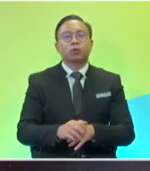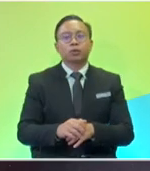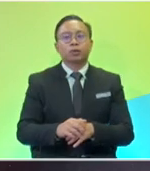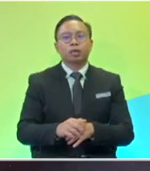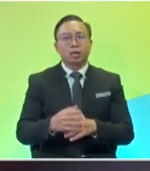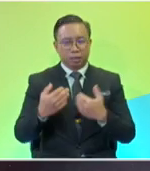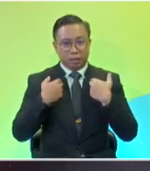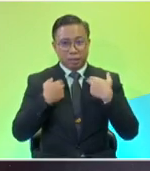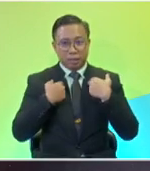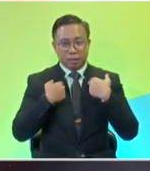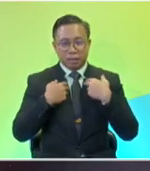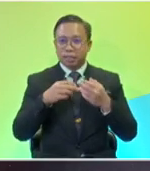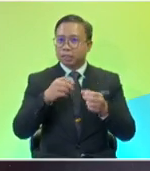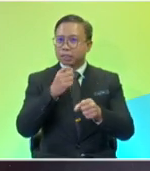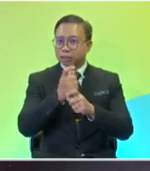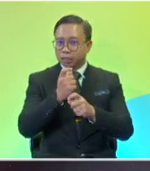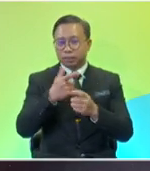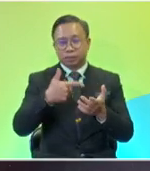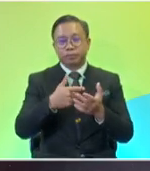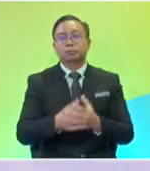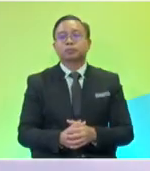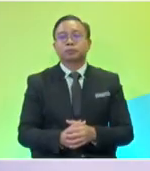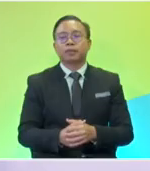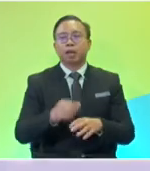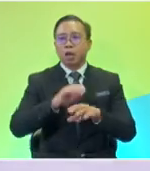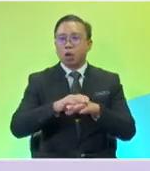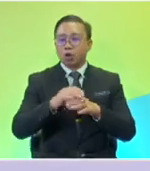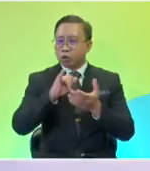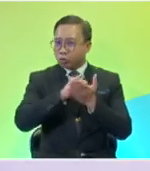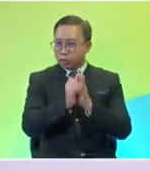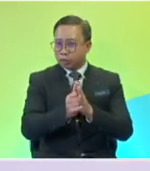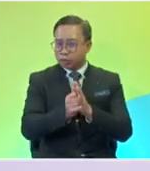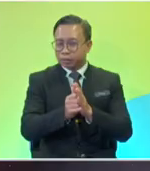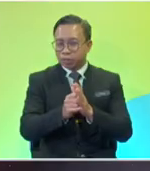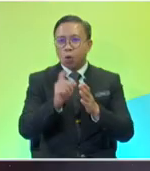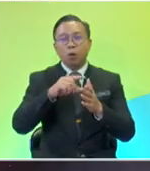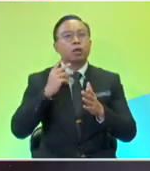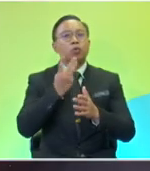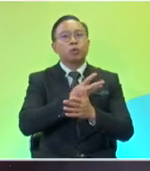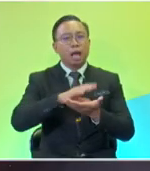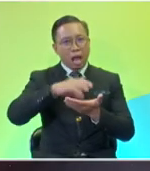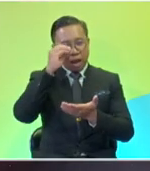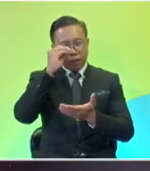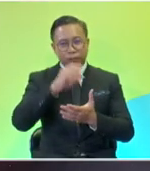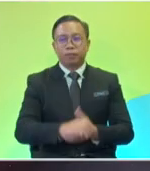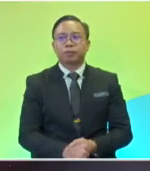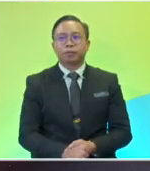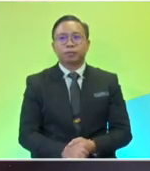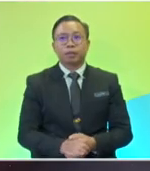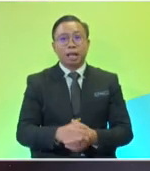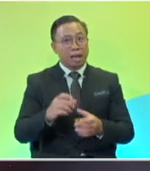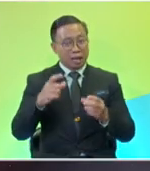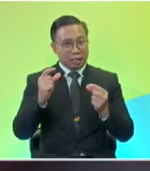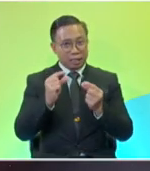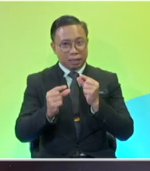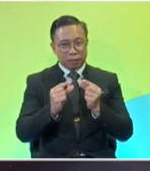have the excitement of getting bingo, right? Yeah. So on this segment, what do we have, teacher? We have another game. Yeah, another